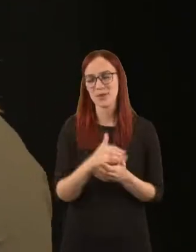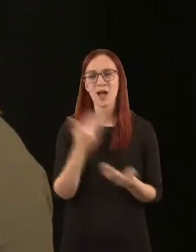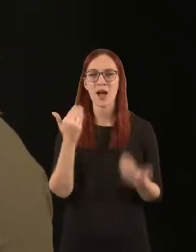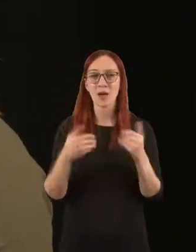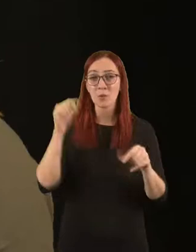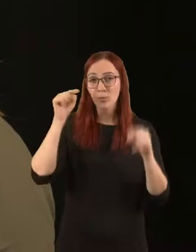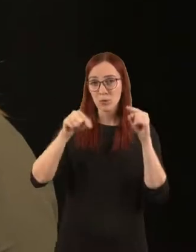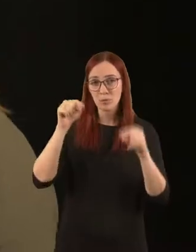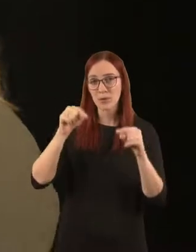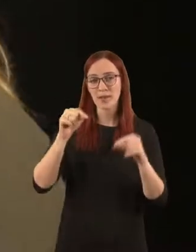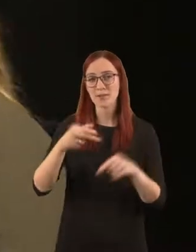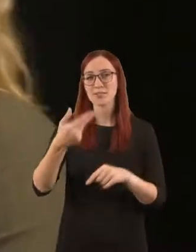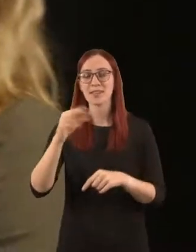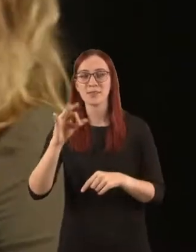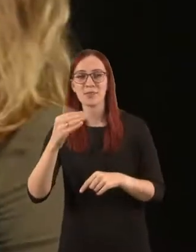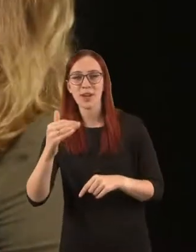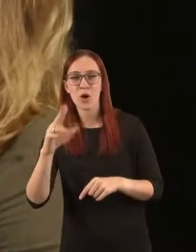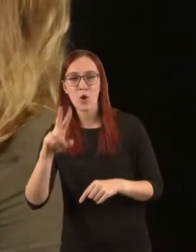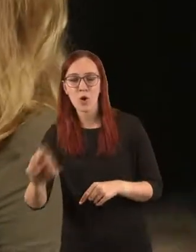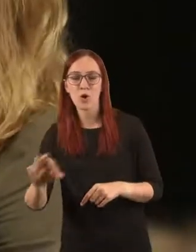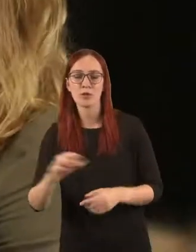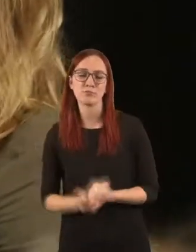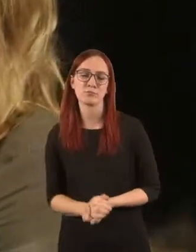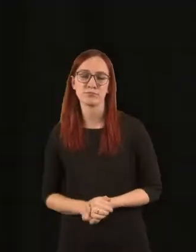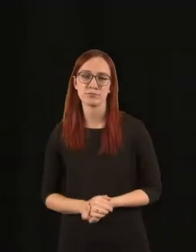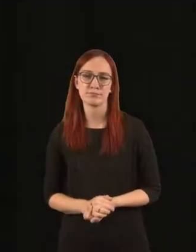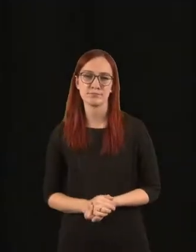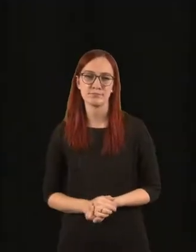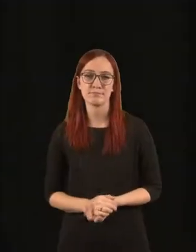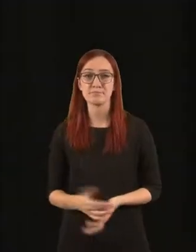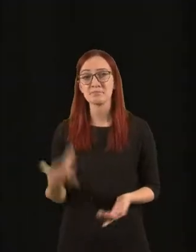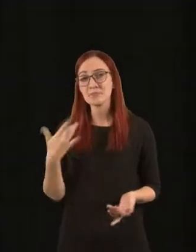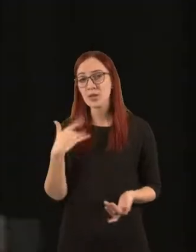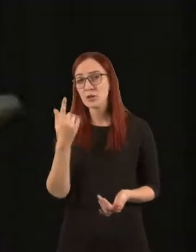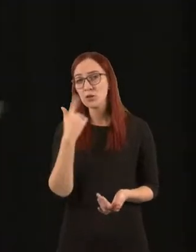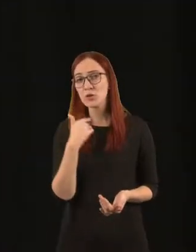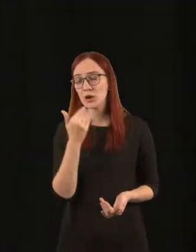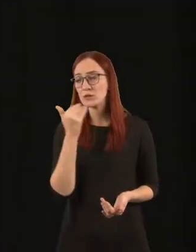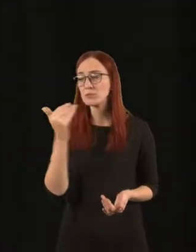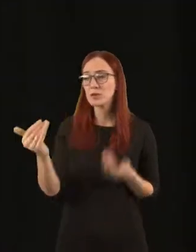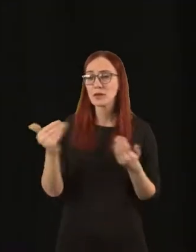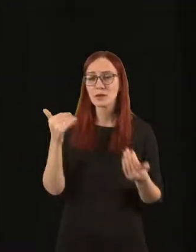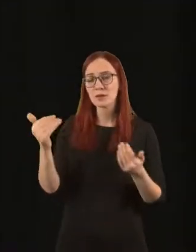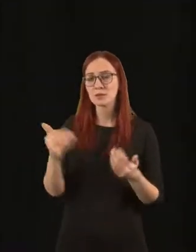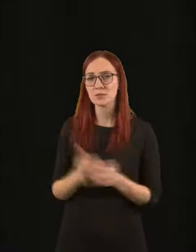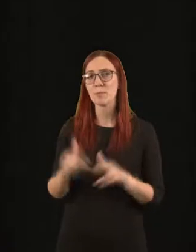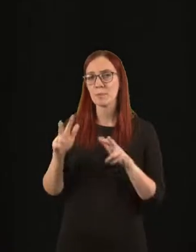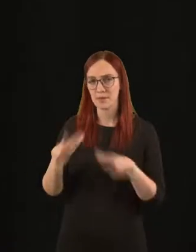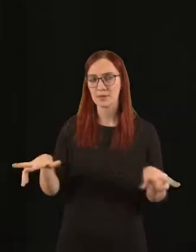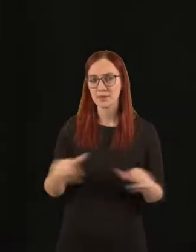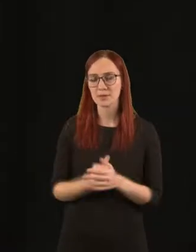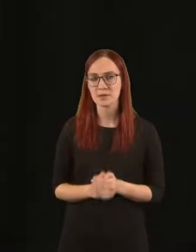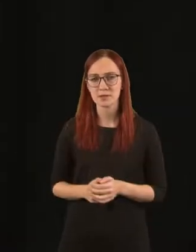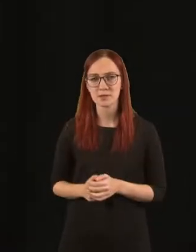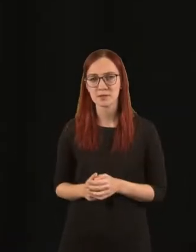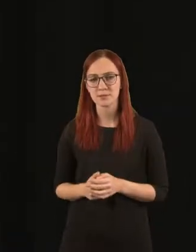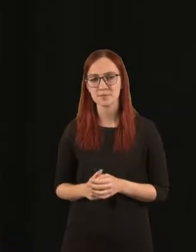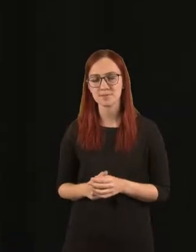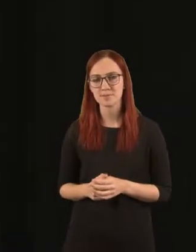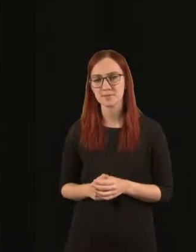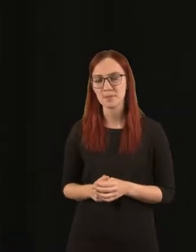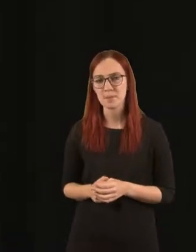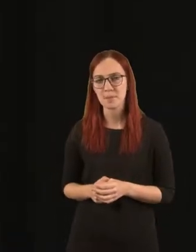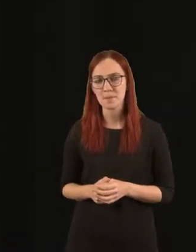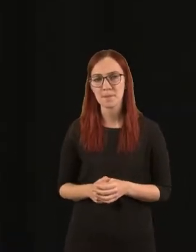a number of mobility projects, but if you do that, you become not popular among the population. girdėjau,